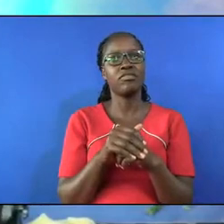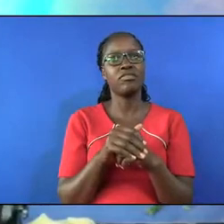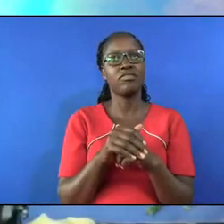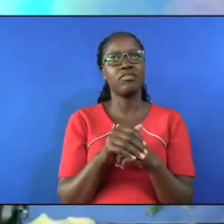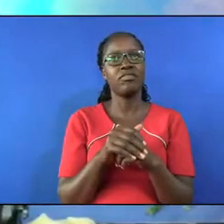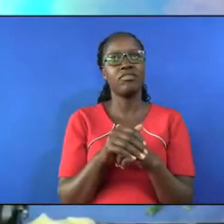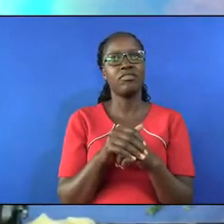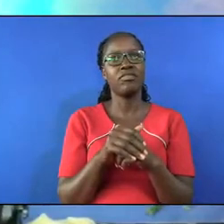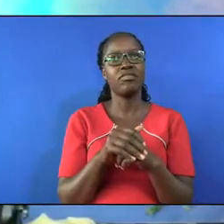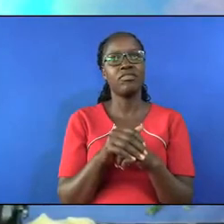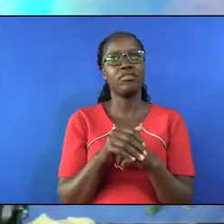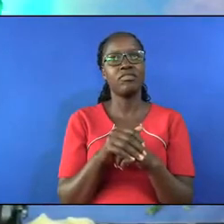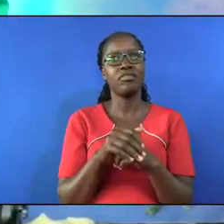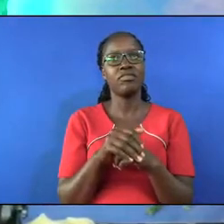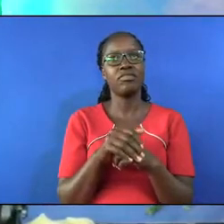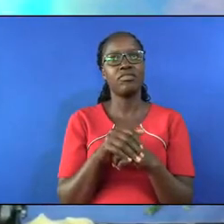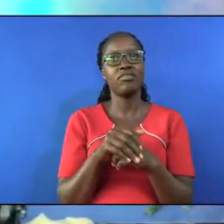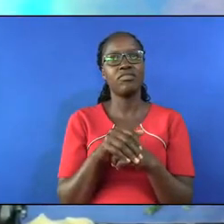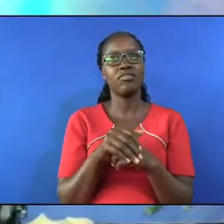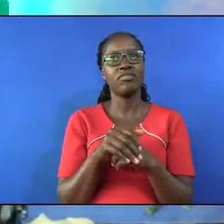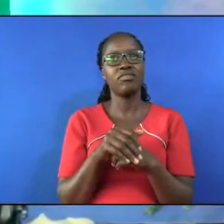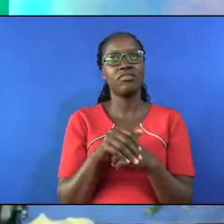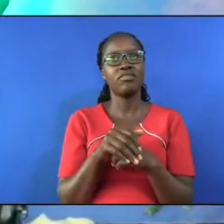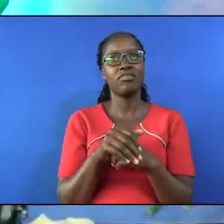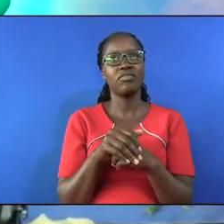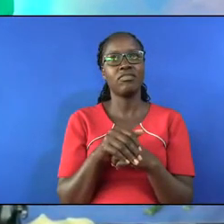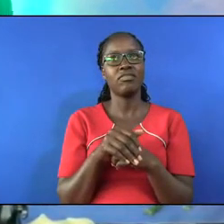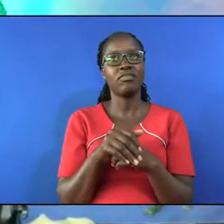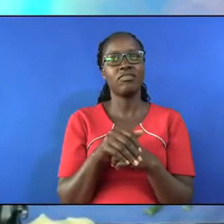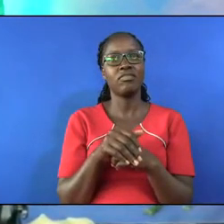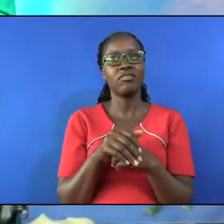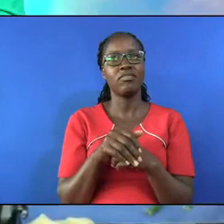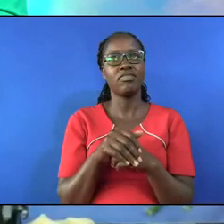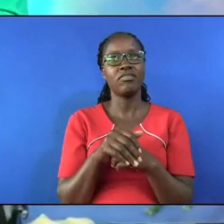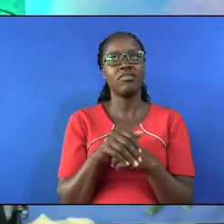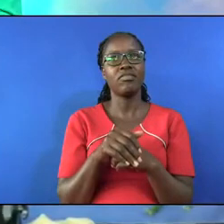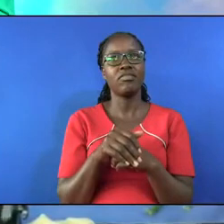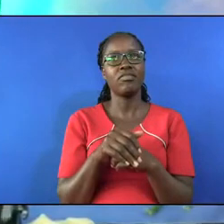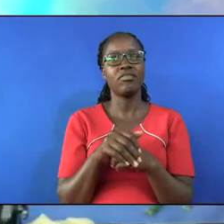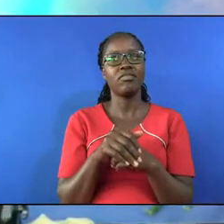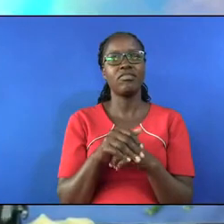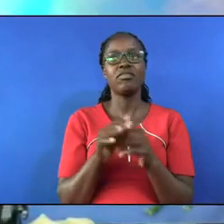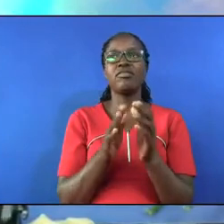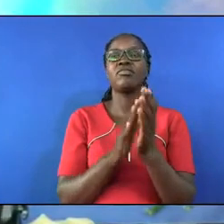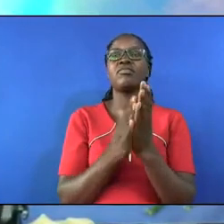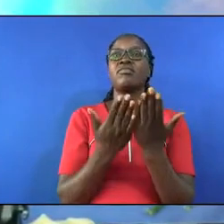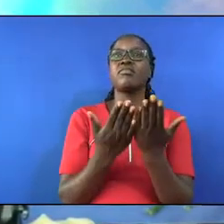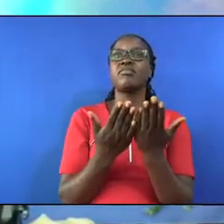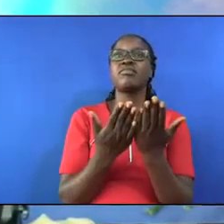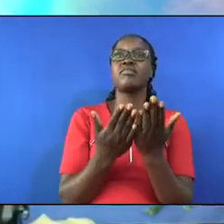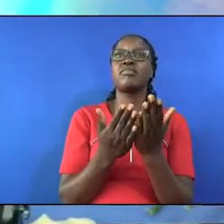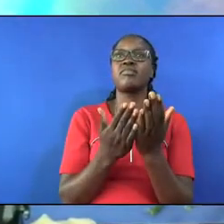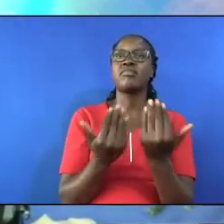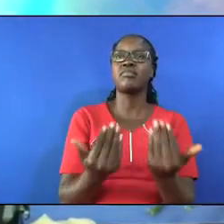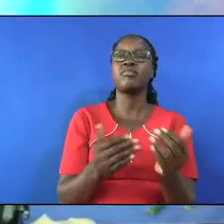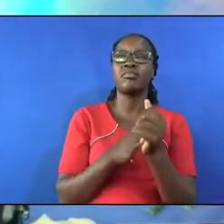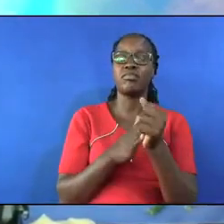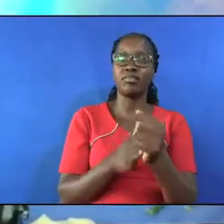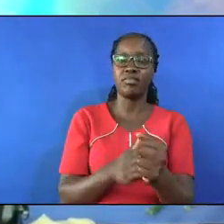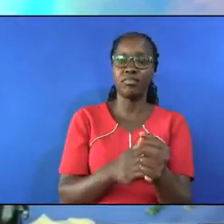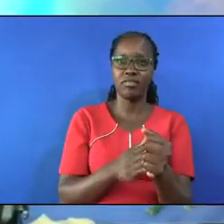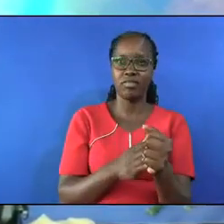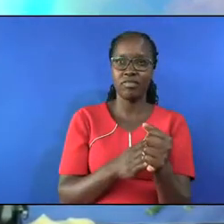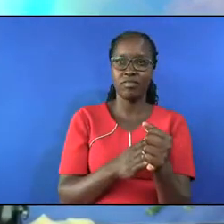quite small and I do not want to tire them. So you can read the book Child Guidance, chapter 48 and chapter